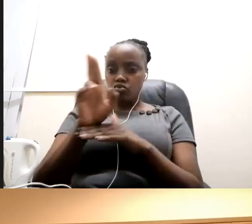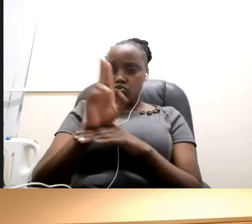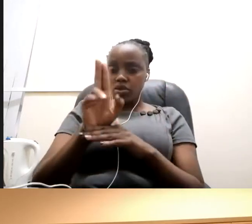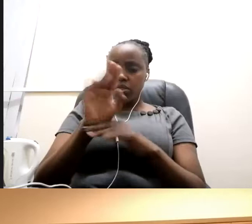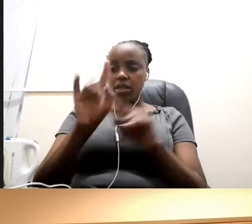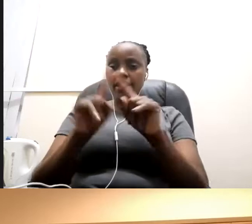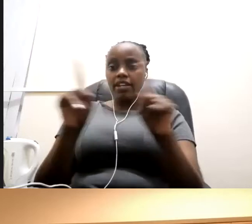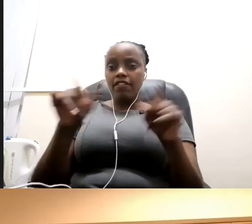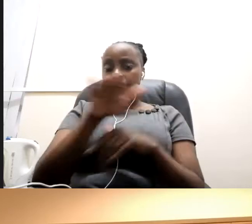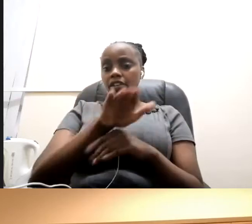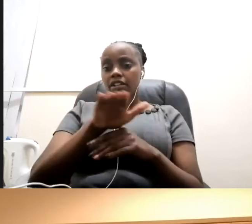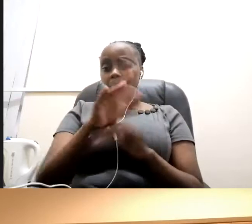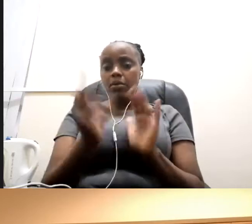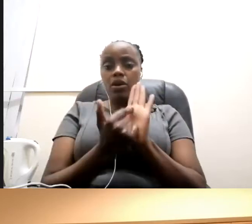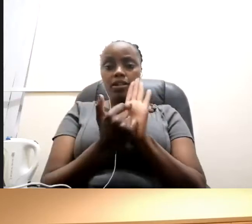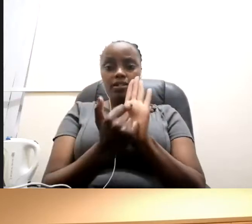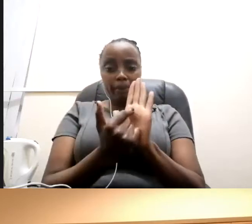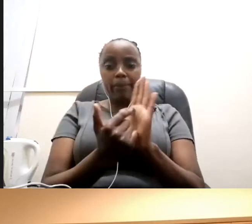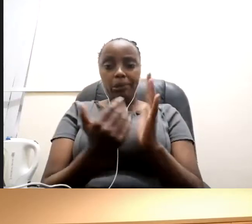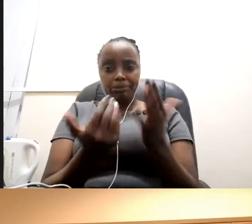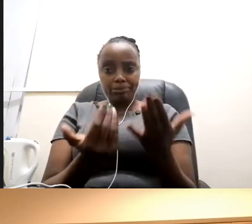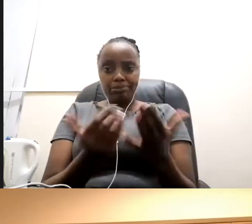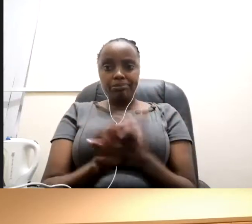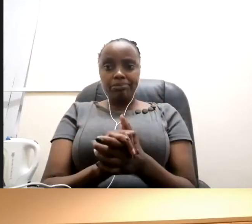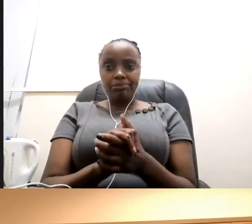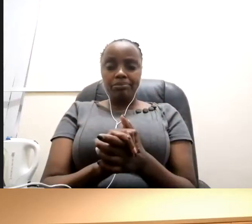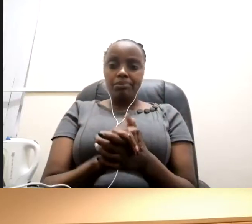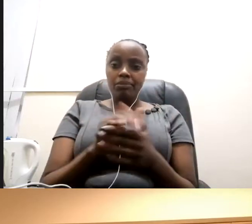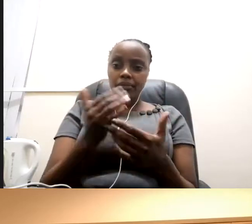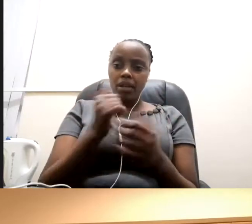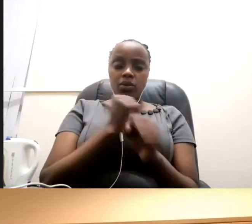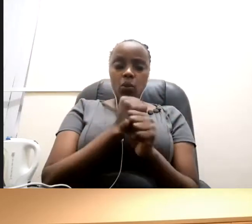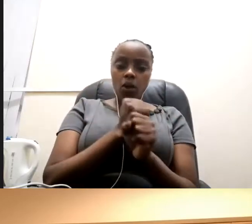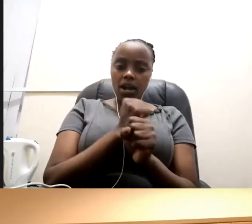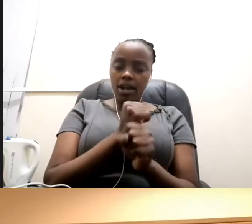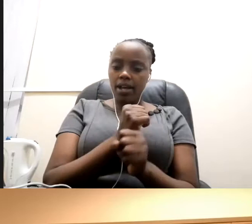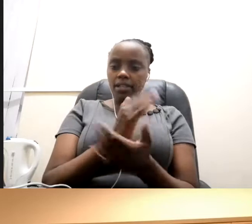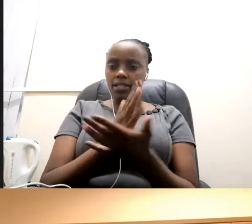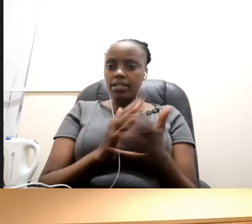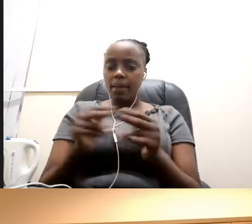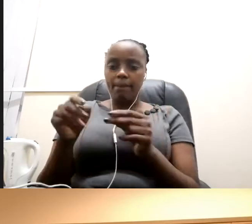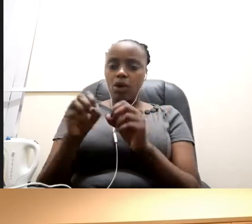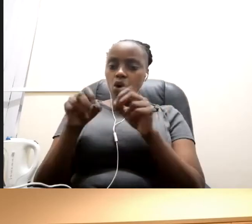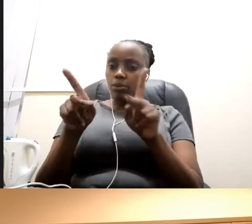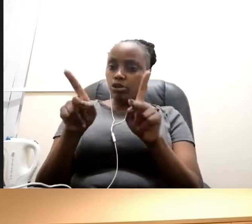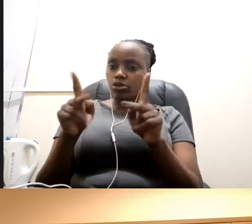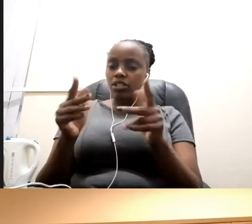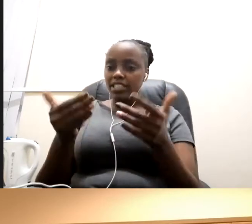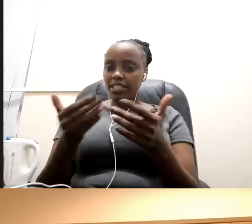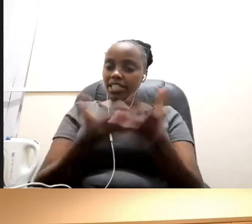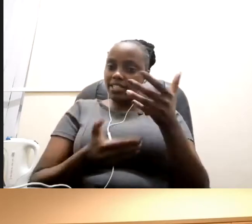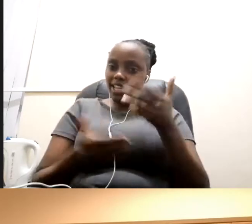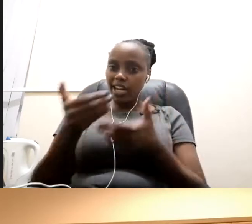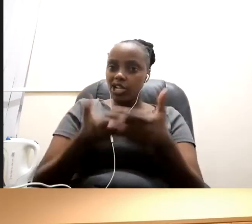environments, for example, in telework, in some opportunities, in the interaction